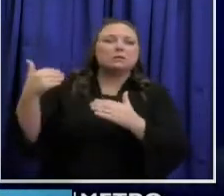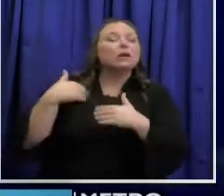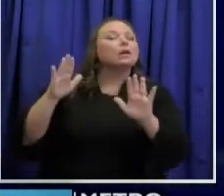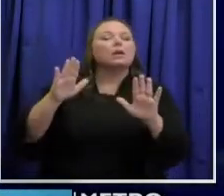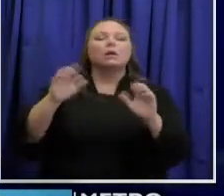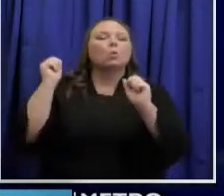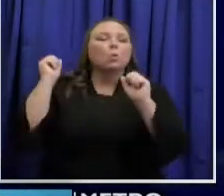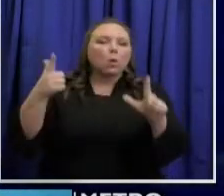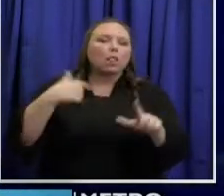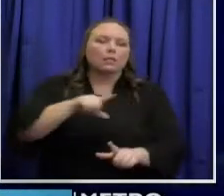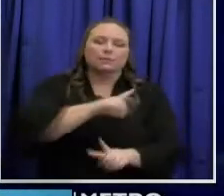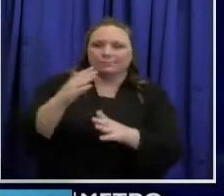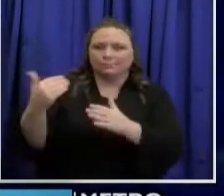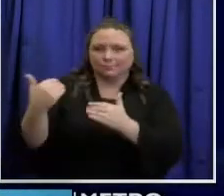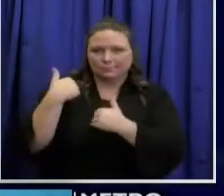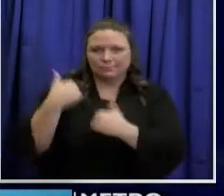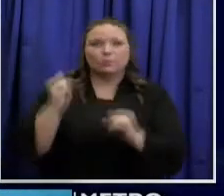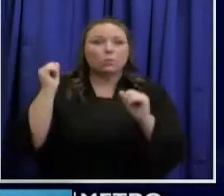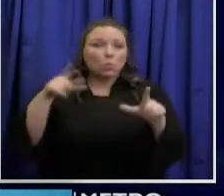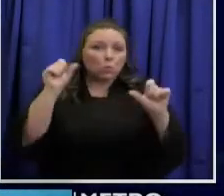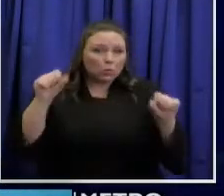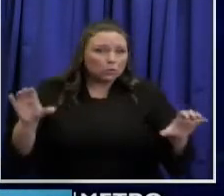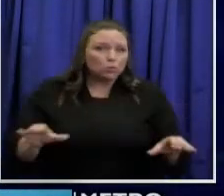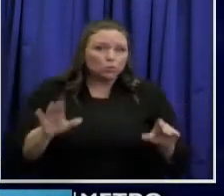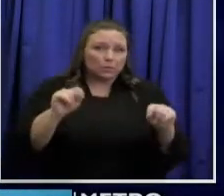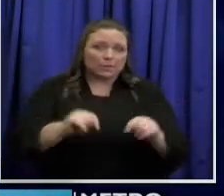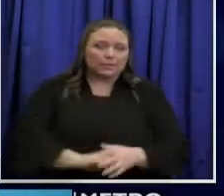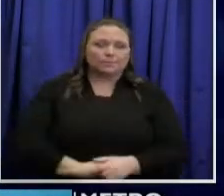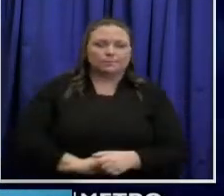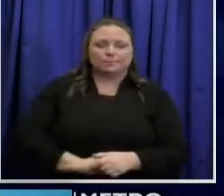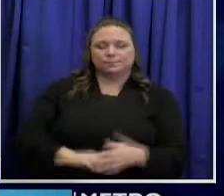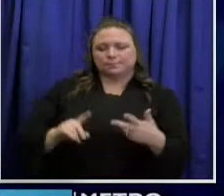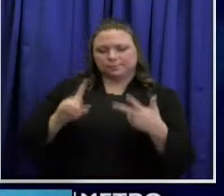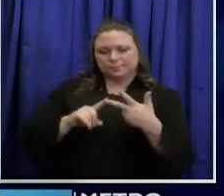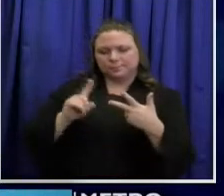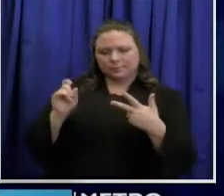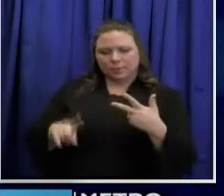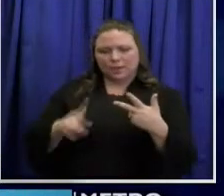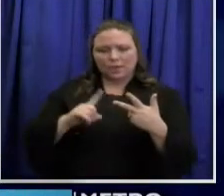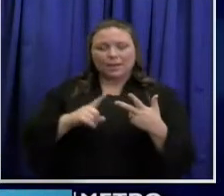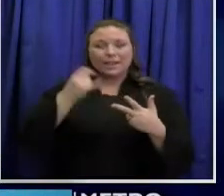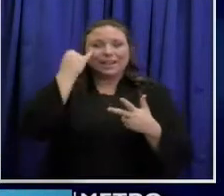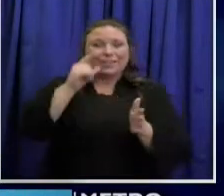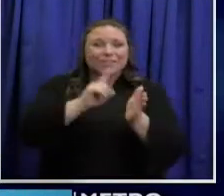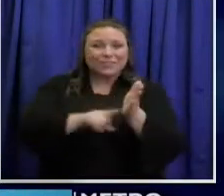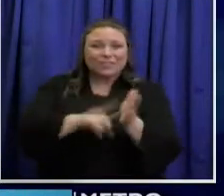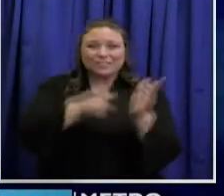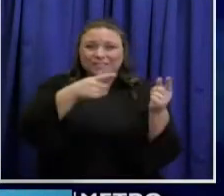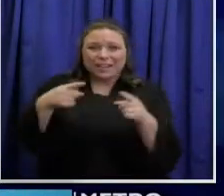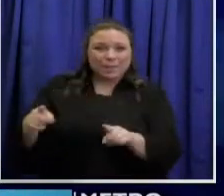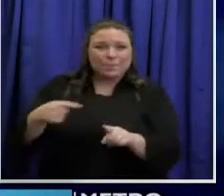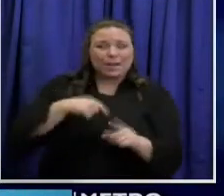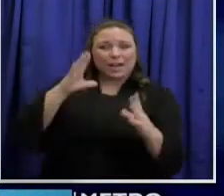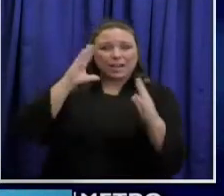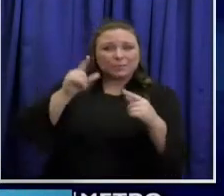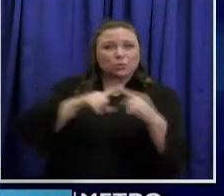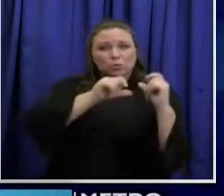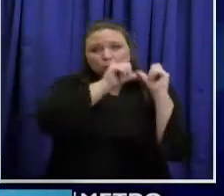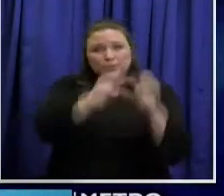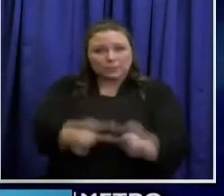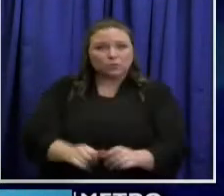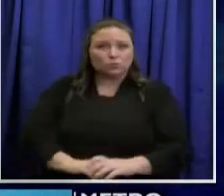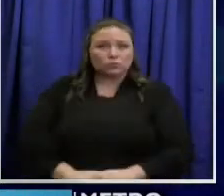are all responsible and we can all do it. And then on the final question is, if there's an investigation going on, I expect it to